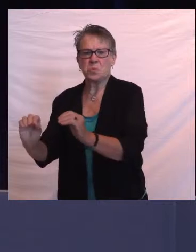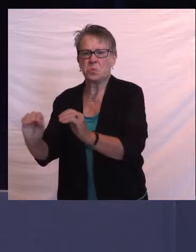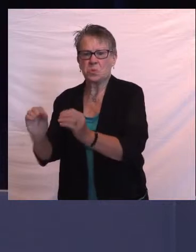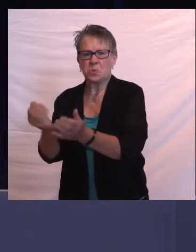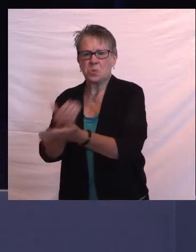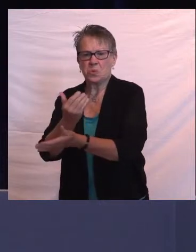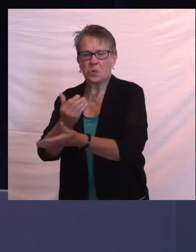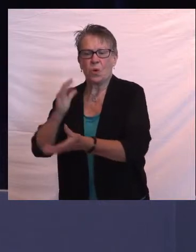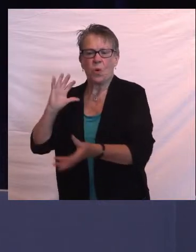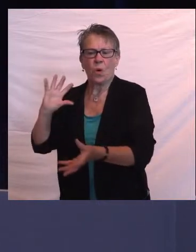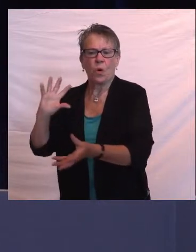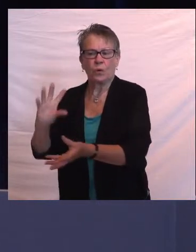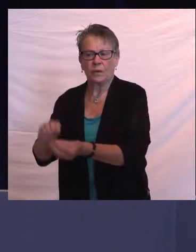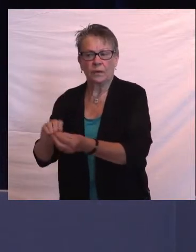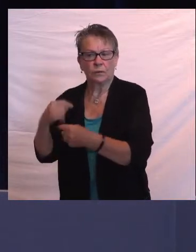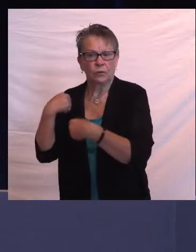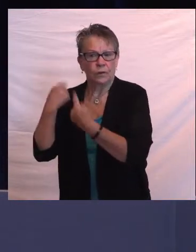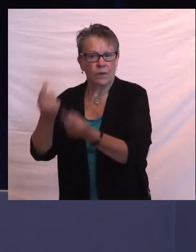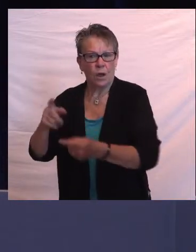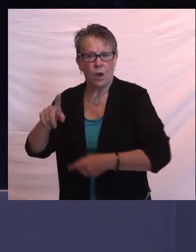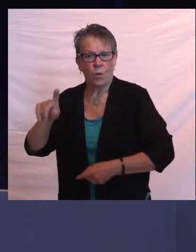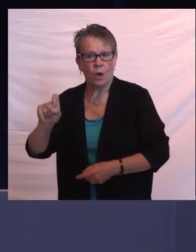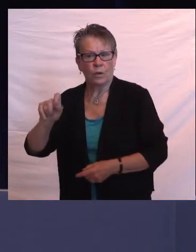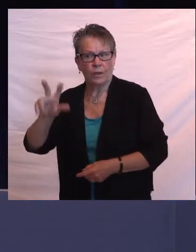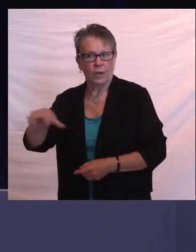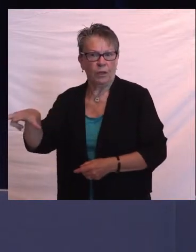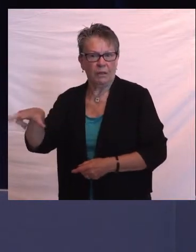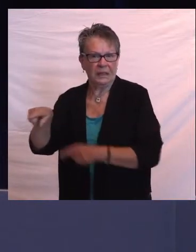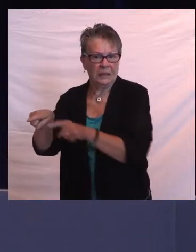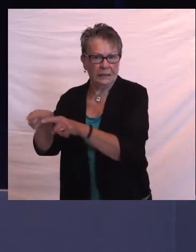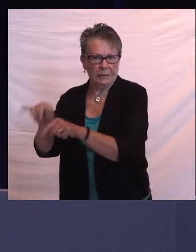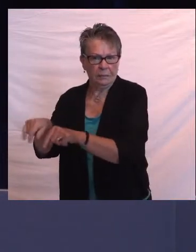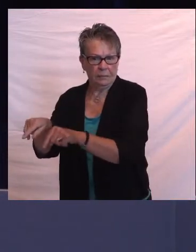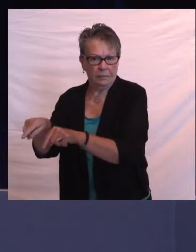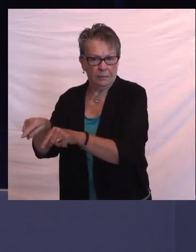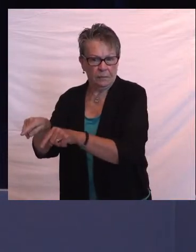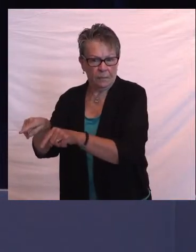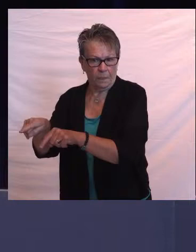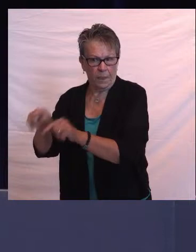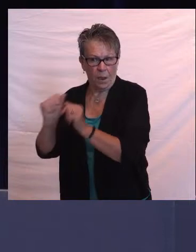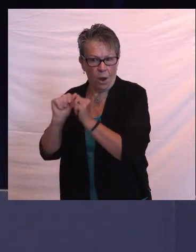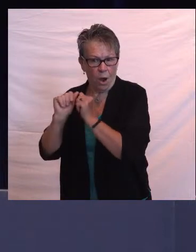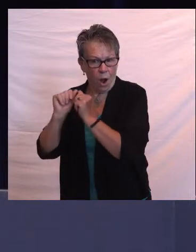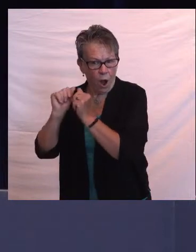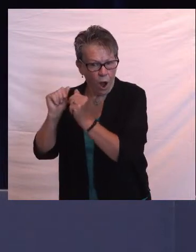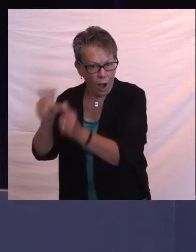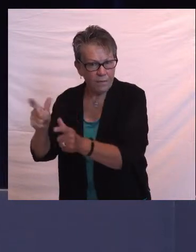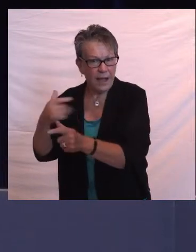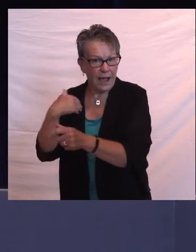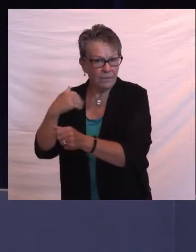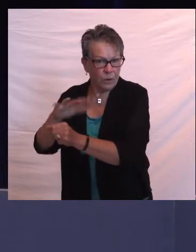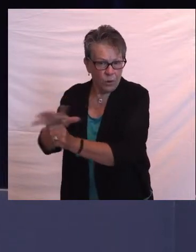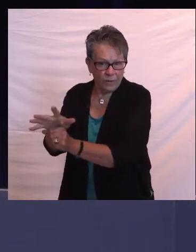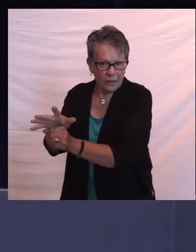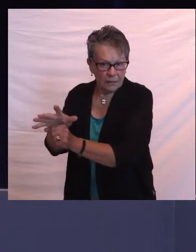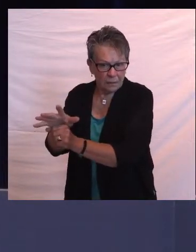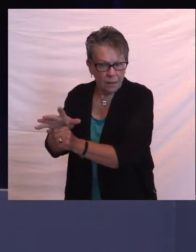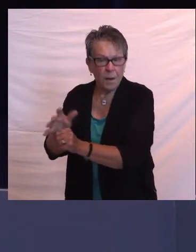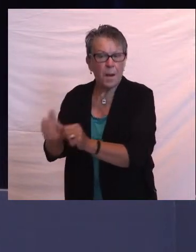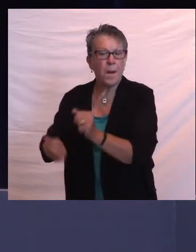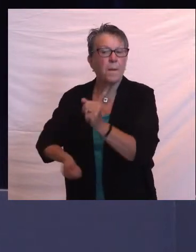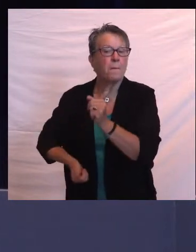133 cases. All of those children have had COVID, and the majority of them were in the hospital at some point in